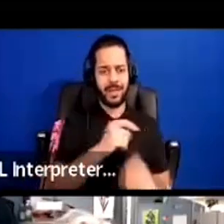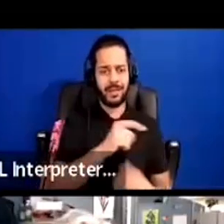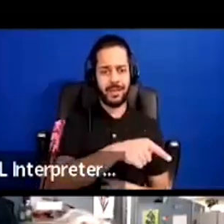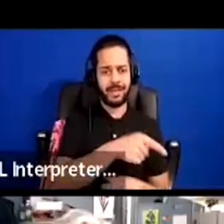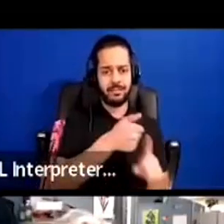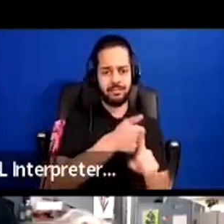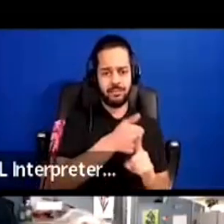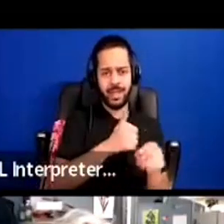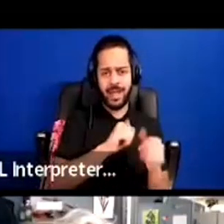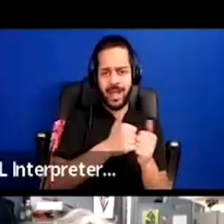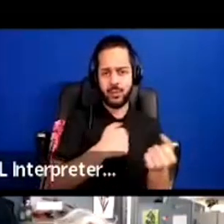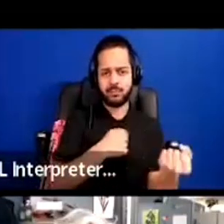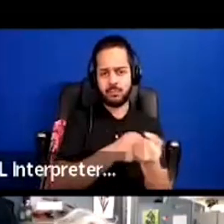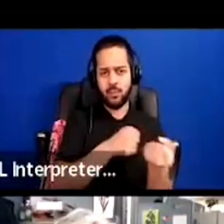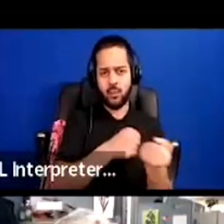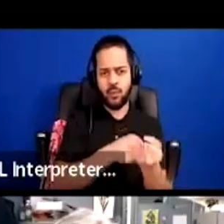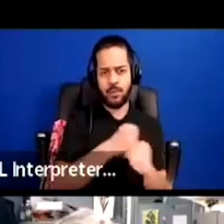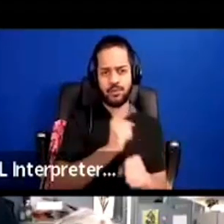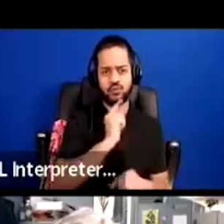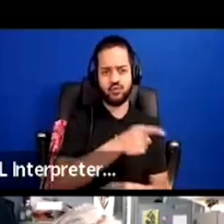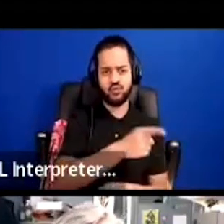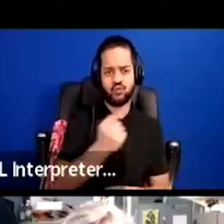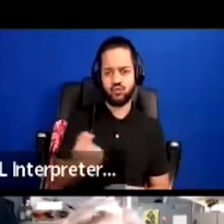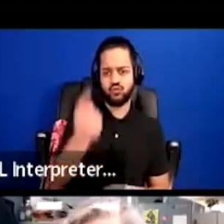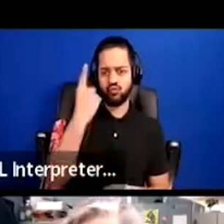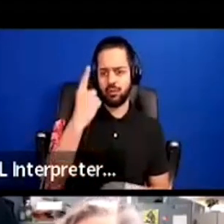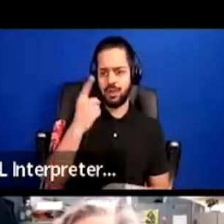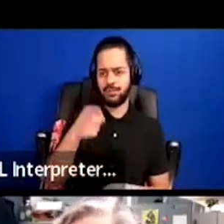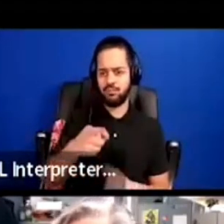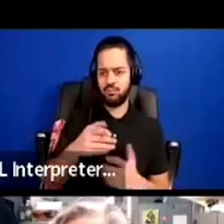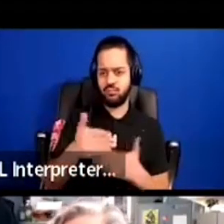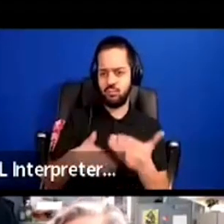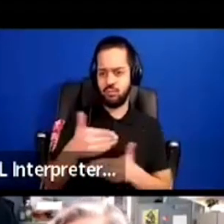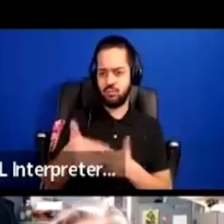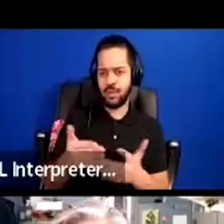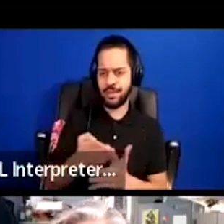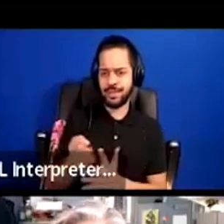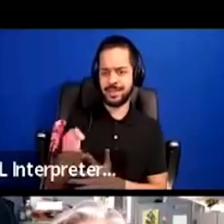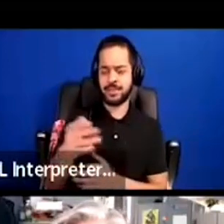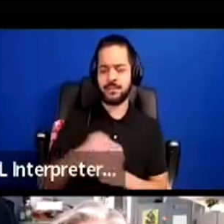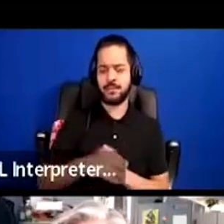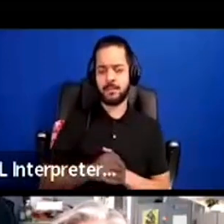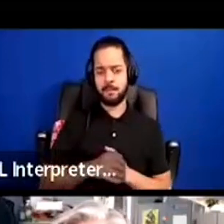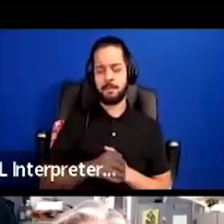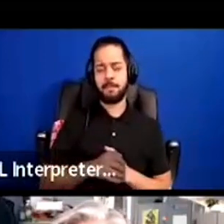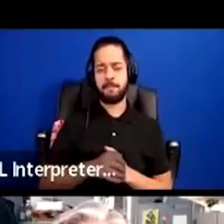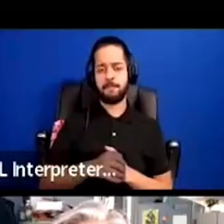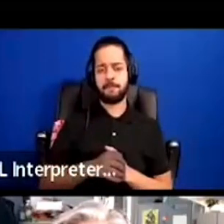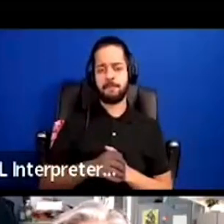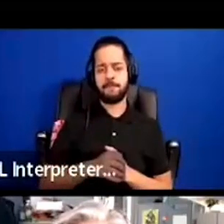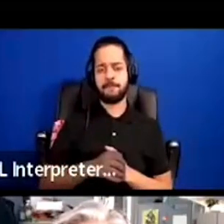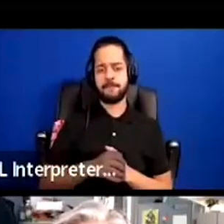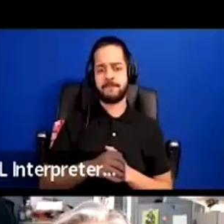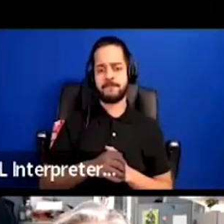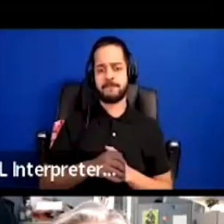understand this crazy process and what it all means. The other